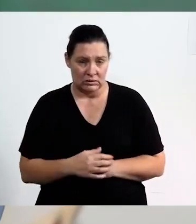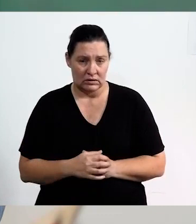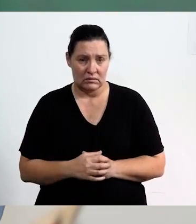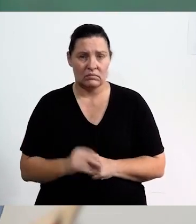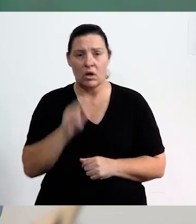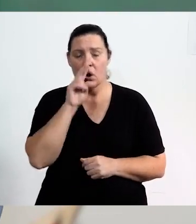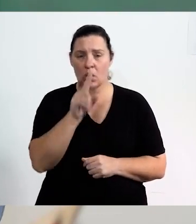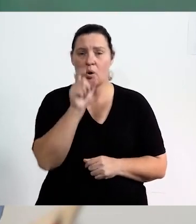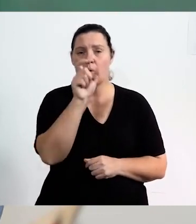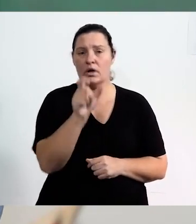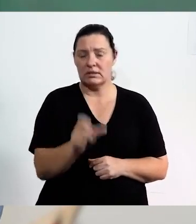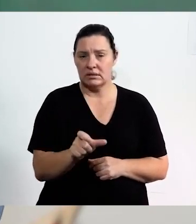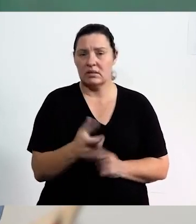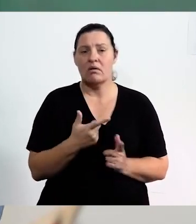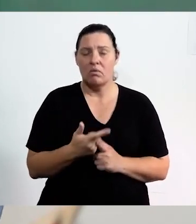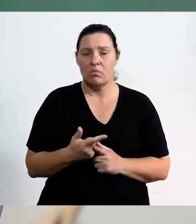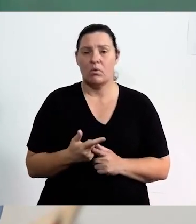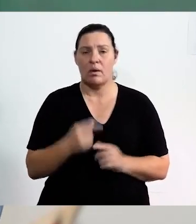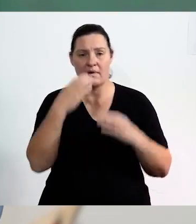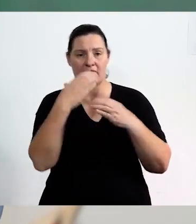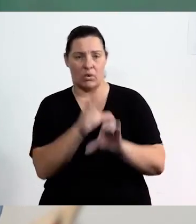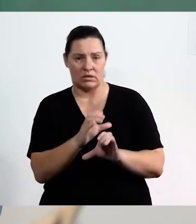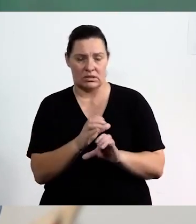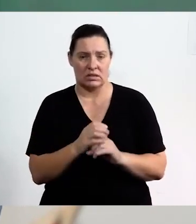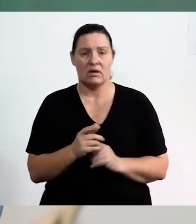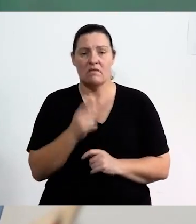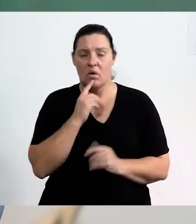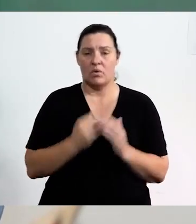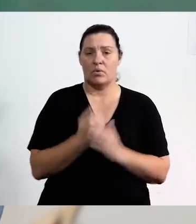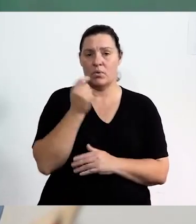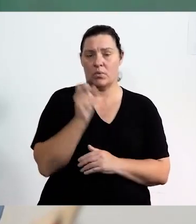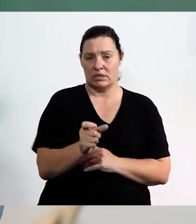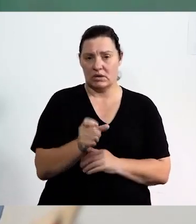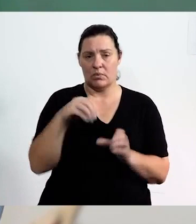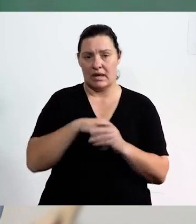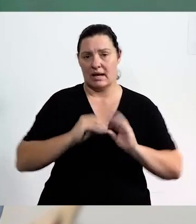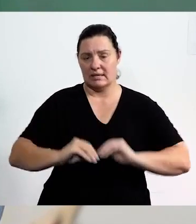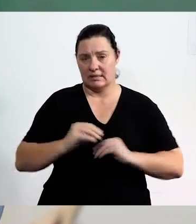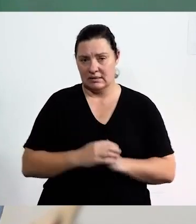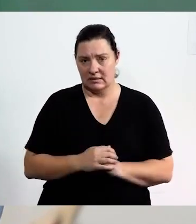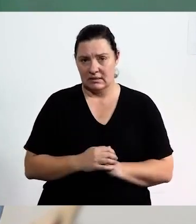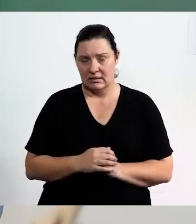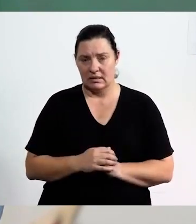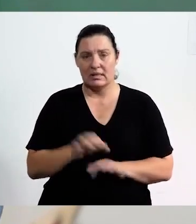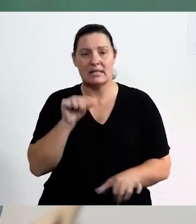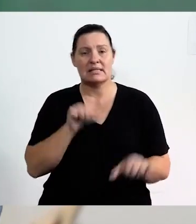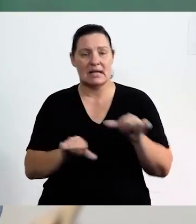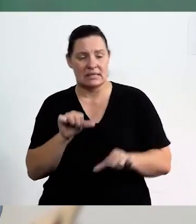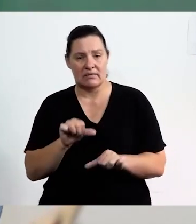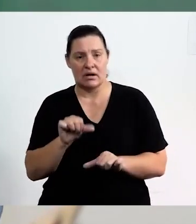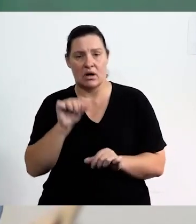those questions. Let's look at the words that we are going to be focusing on, a new word in this lesson, and that